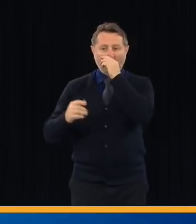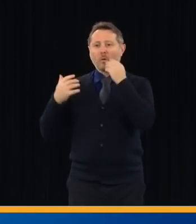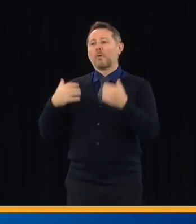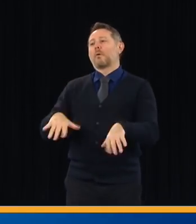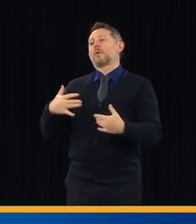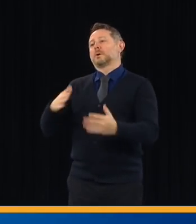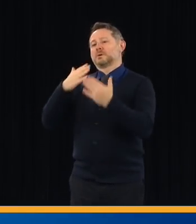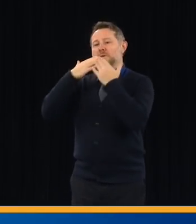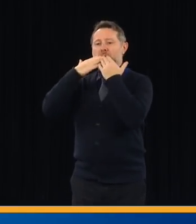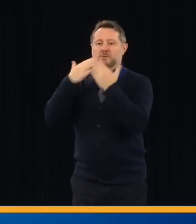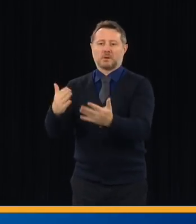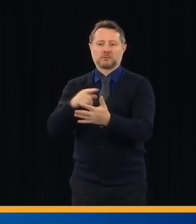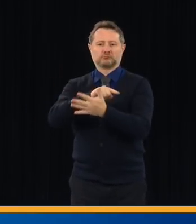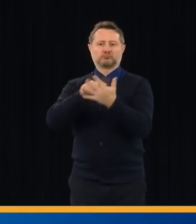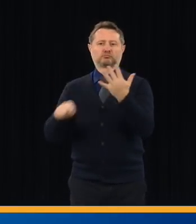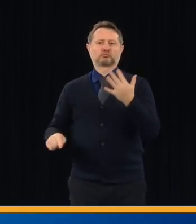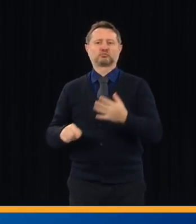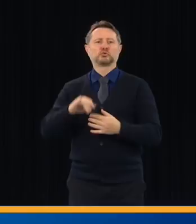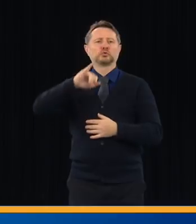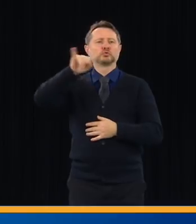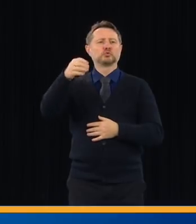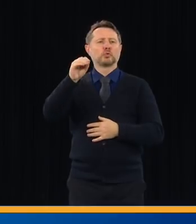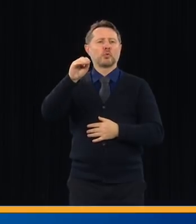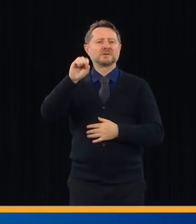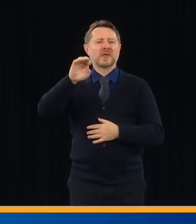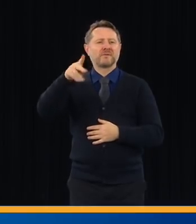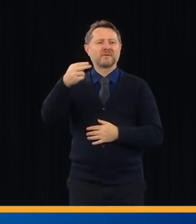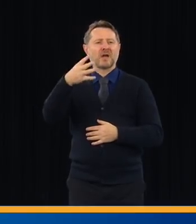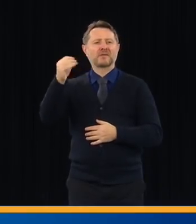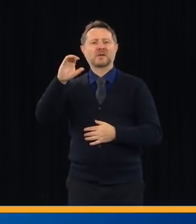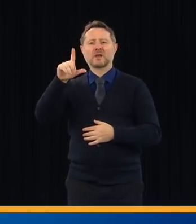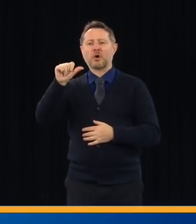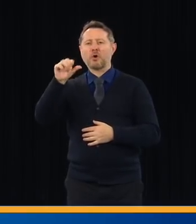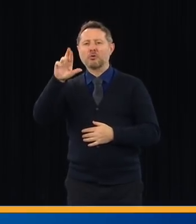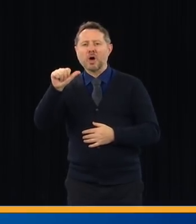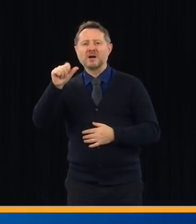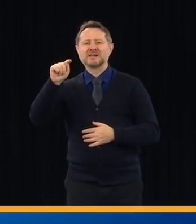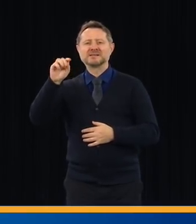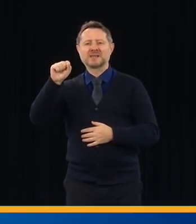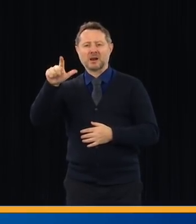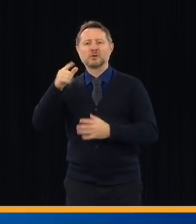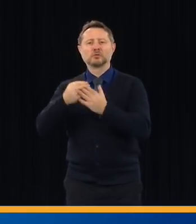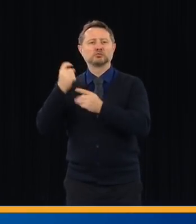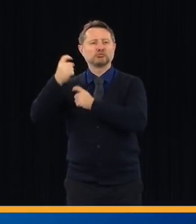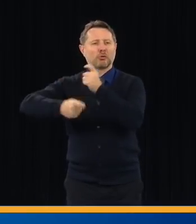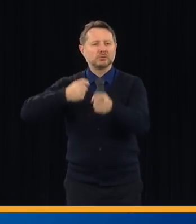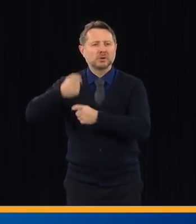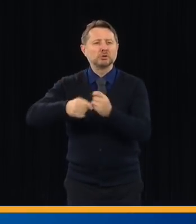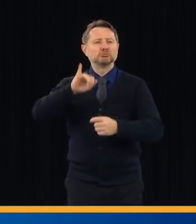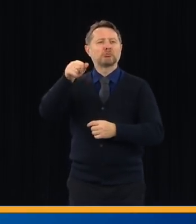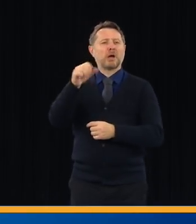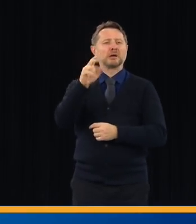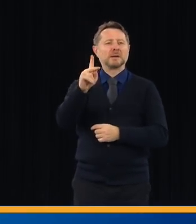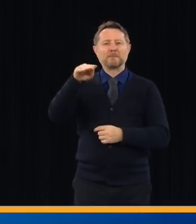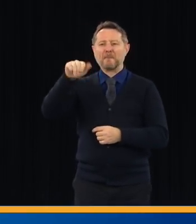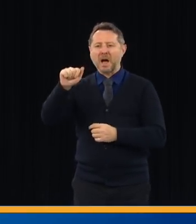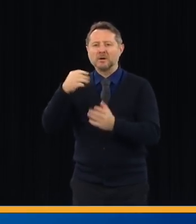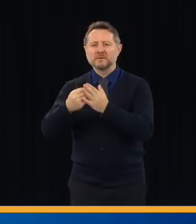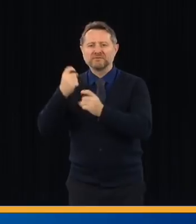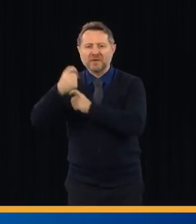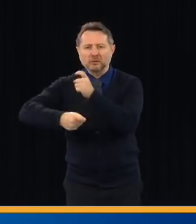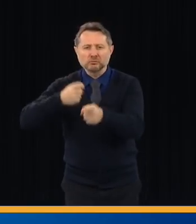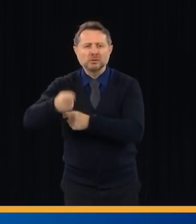Clara Tsai and Jack Ma from Alibaba and the Nets, but I'm not